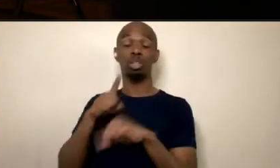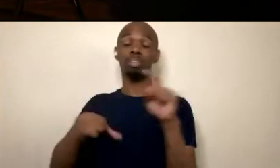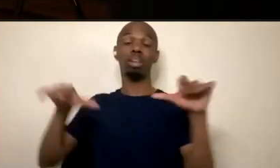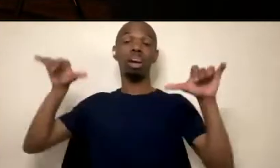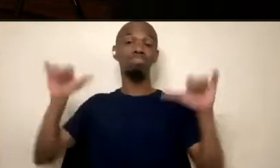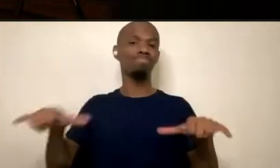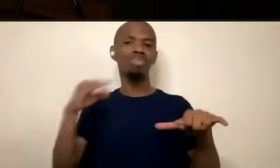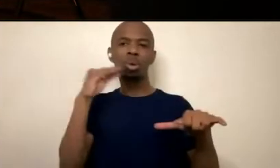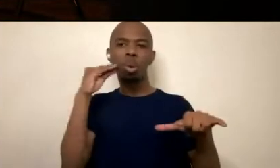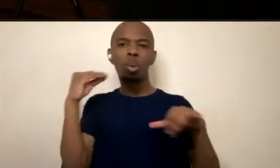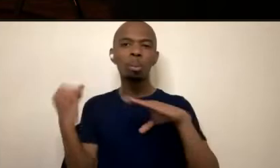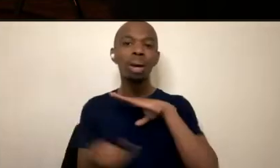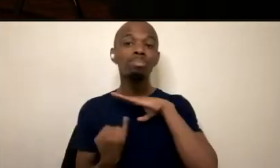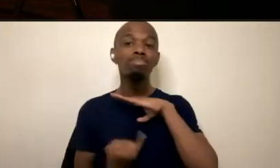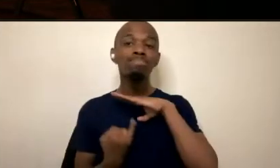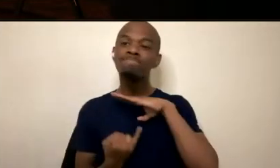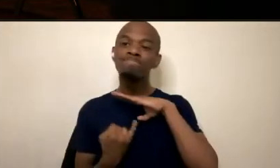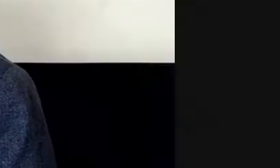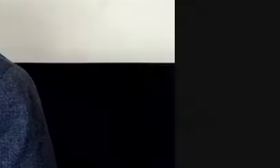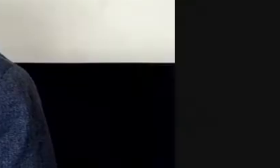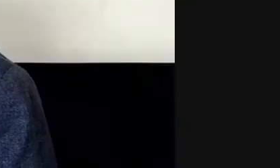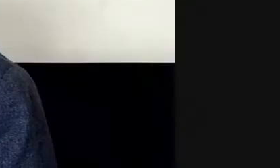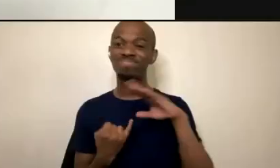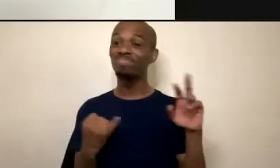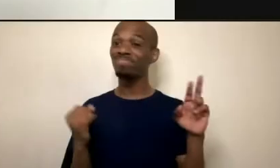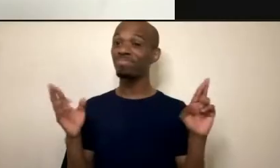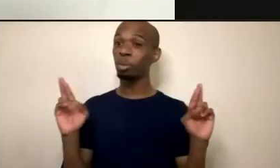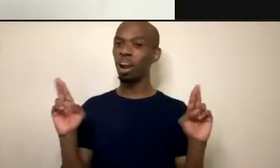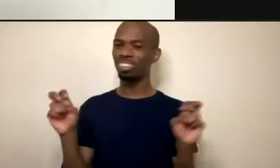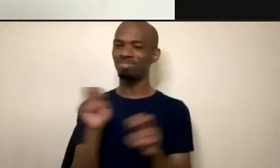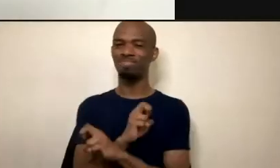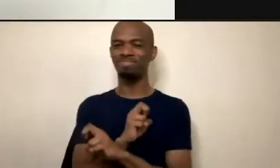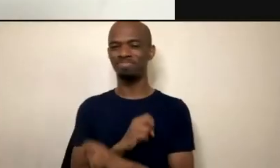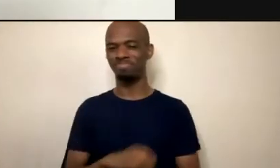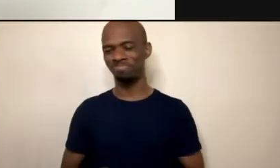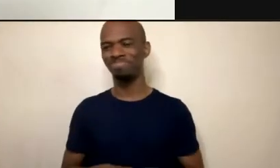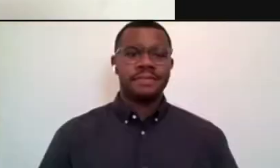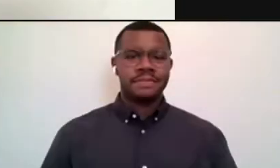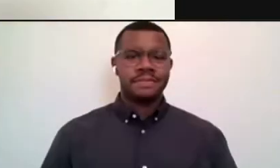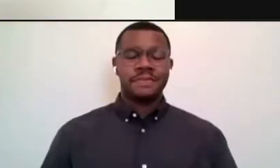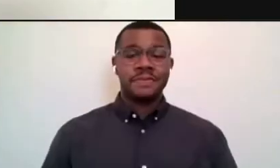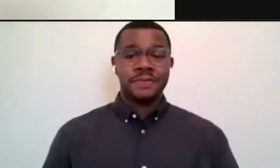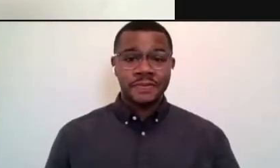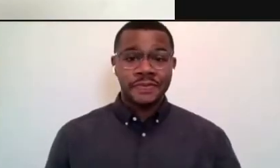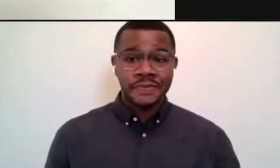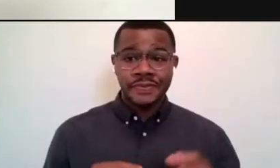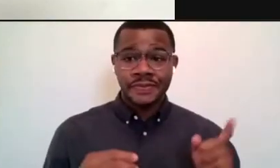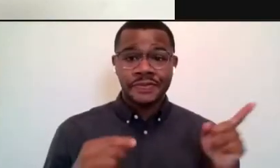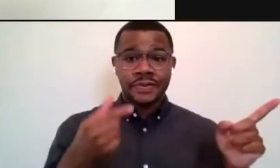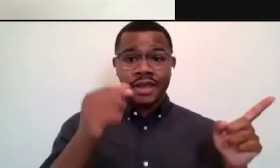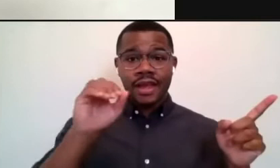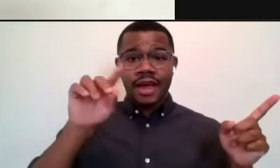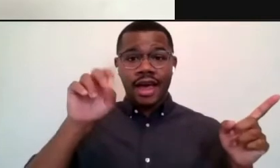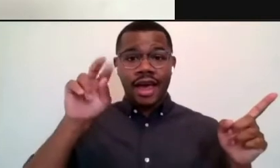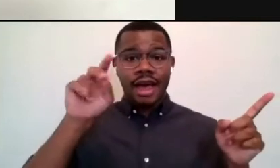to a jazz musician buddy of mine, Keith Loftus, and he was